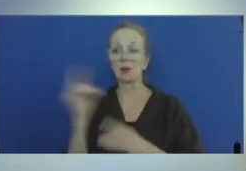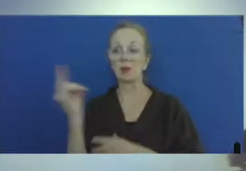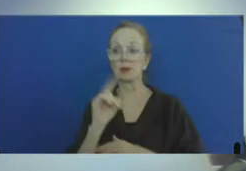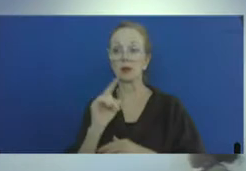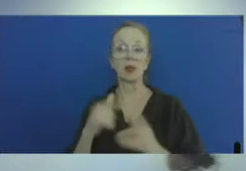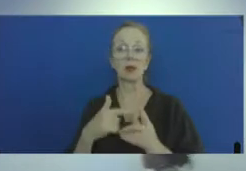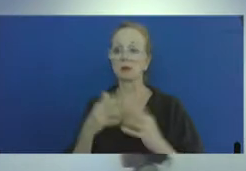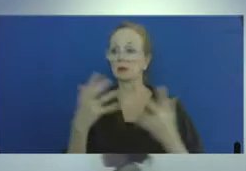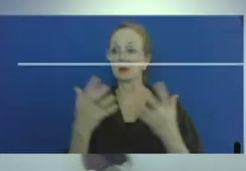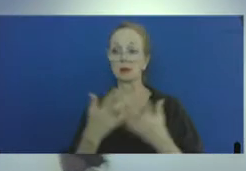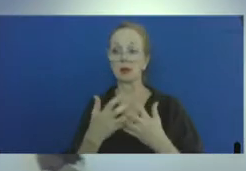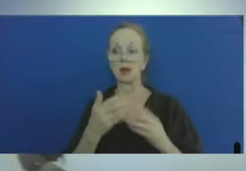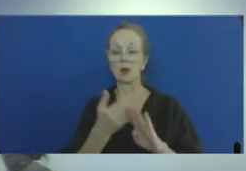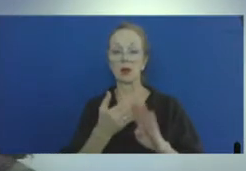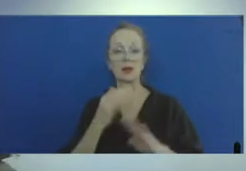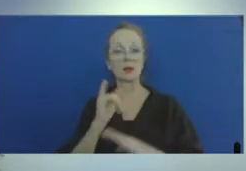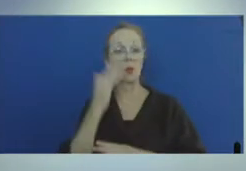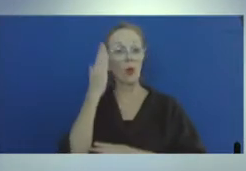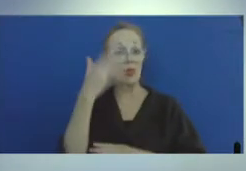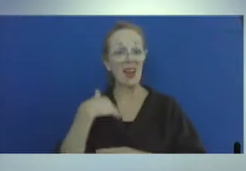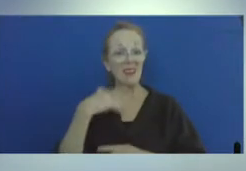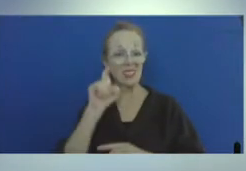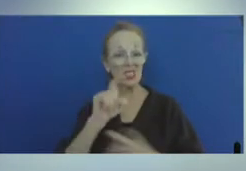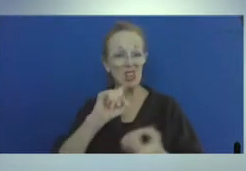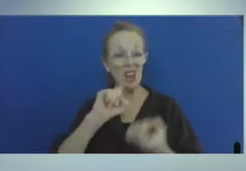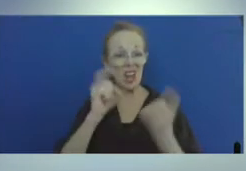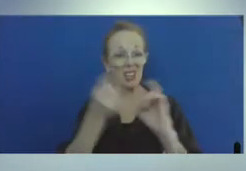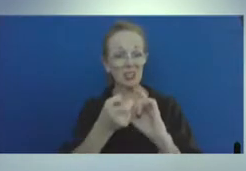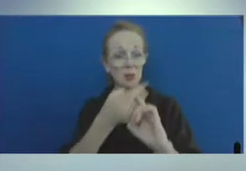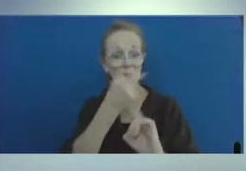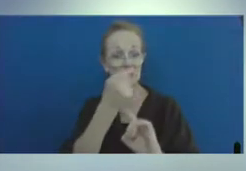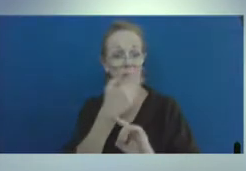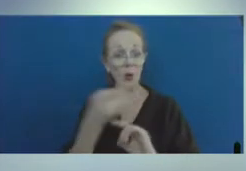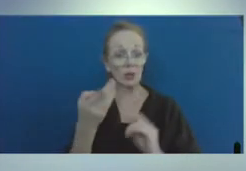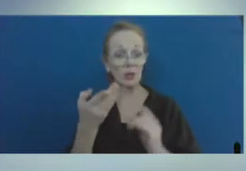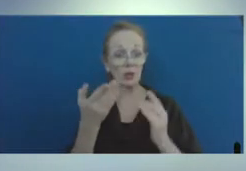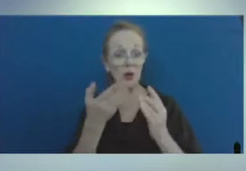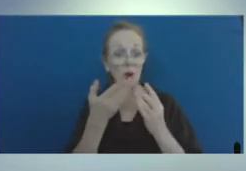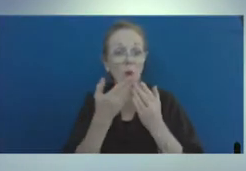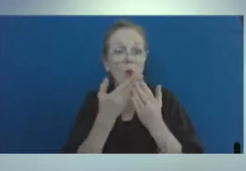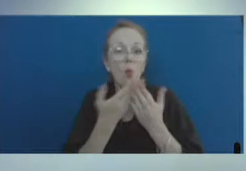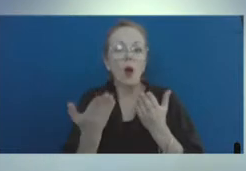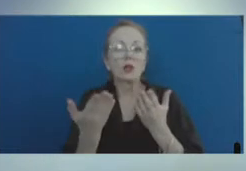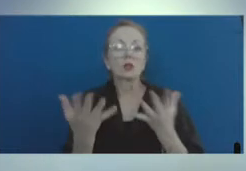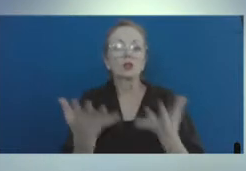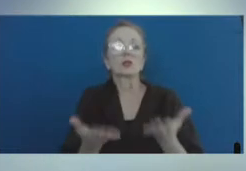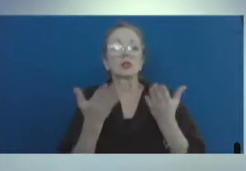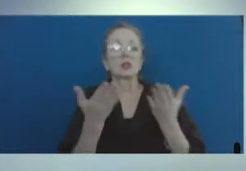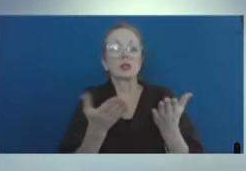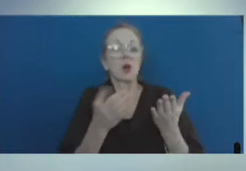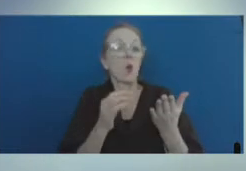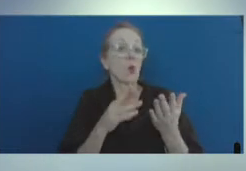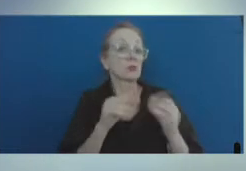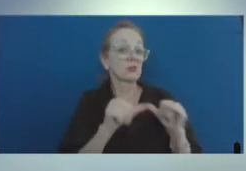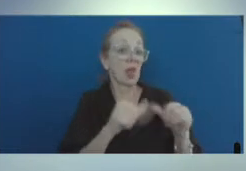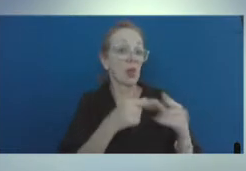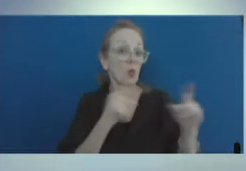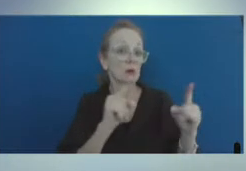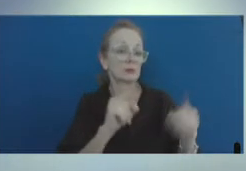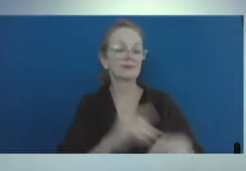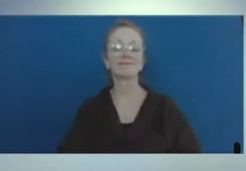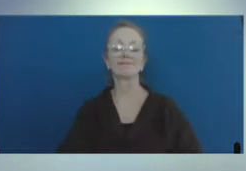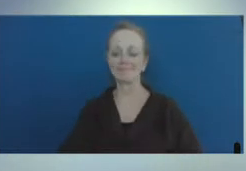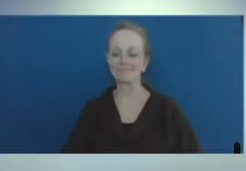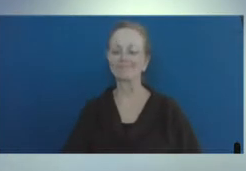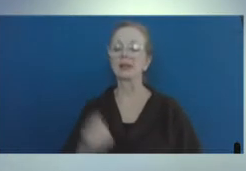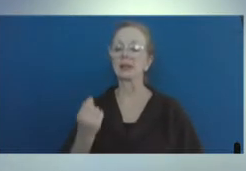previously, is that going to have to change because of what you're suggesting, or would that plan still work? So I mean, the plan, so it depends on if it's been submitted